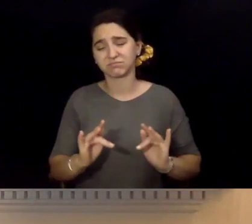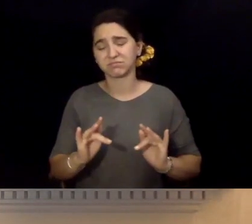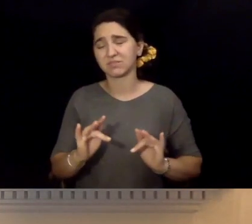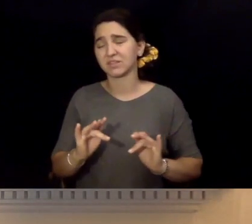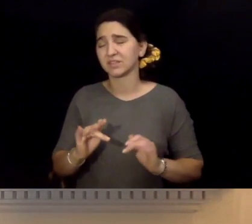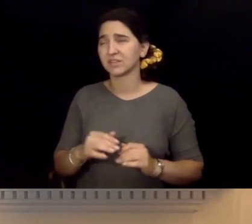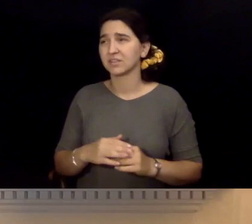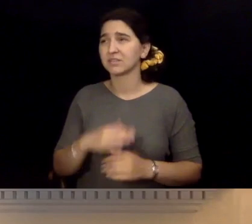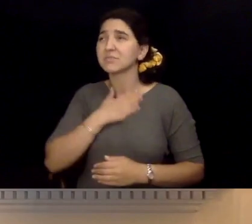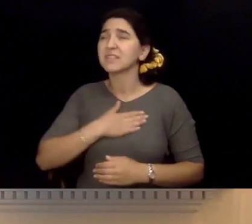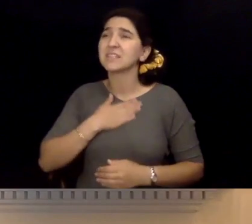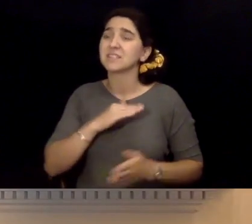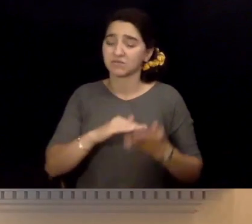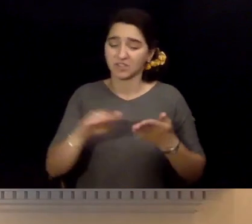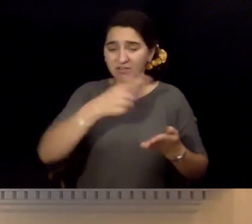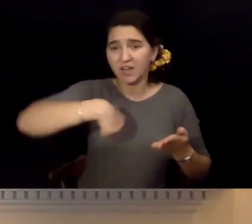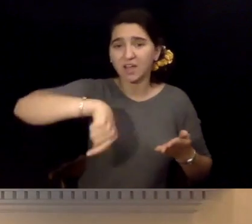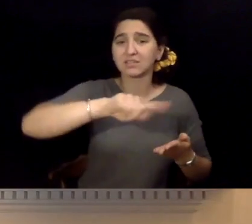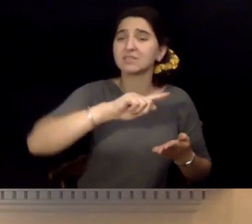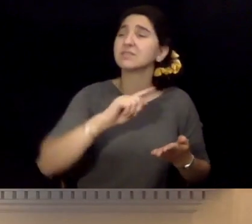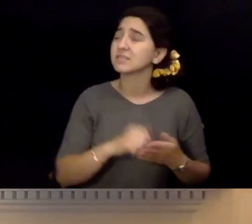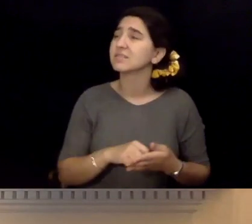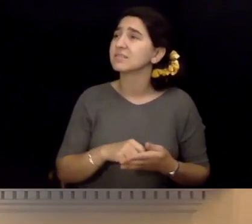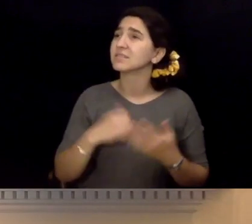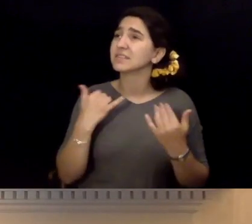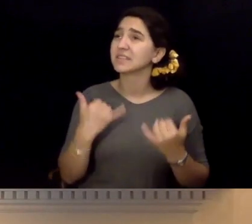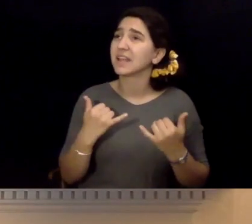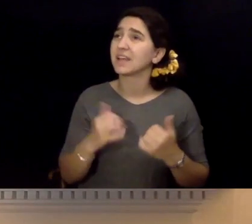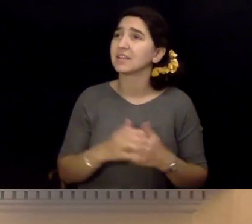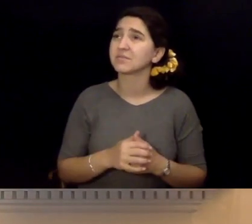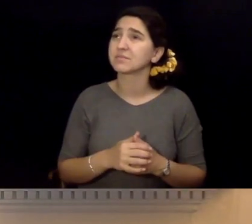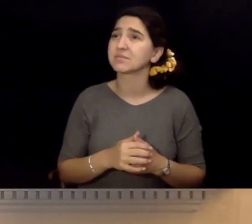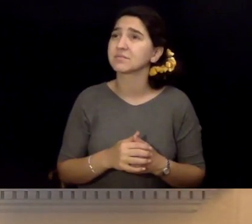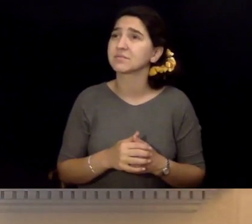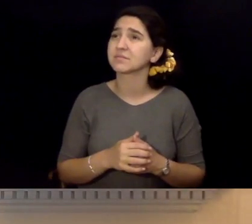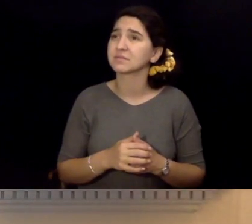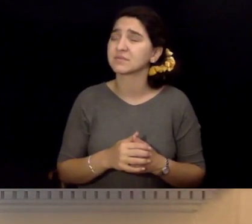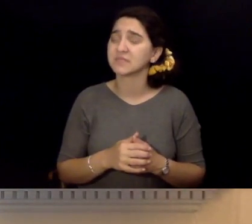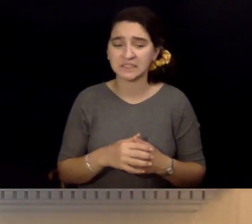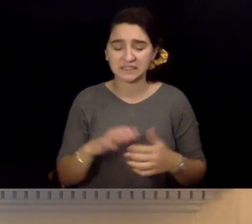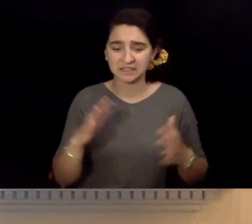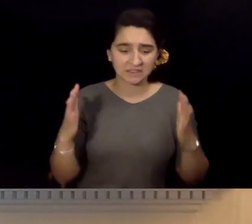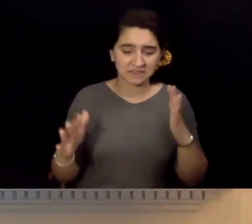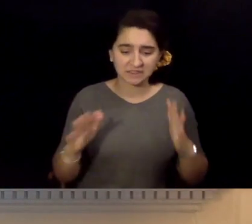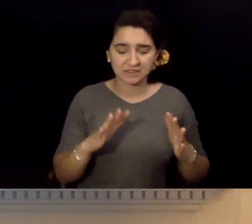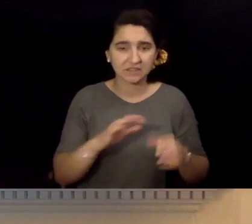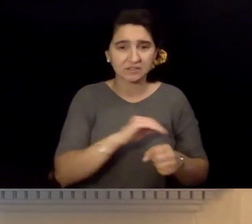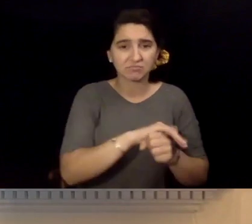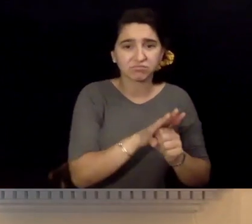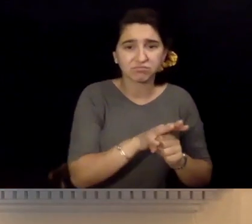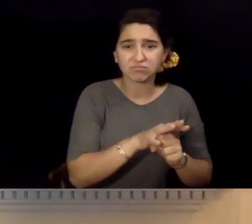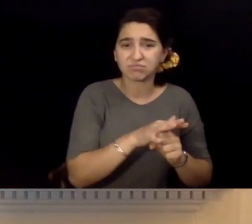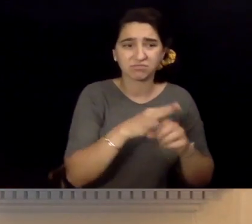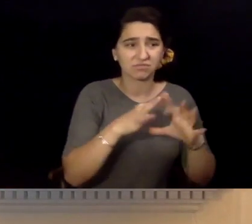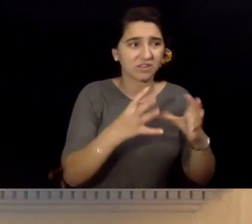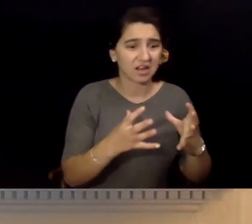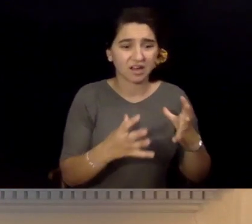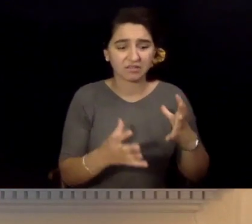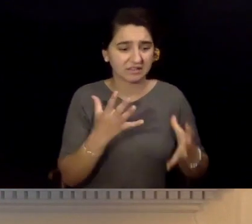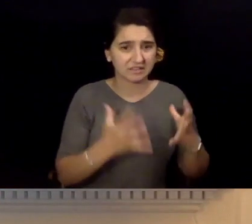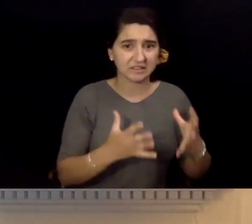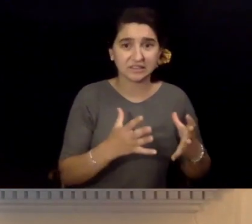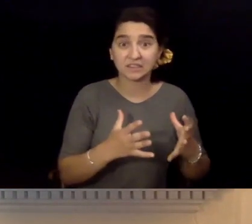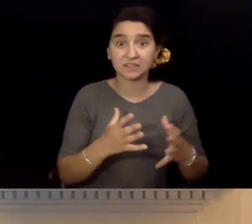us, change our hearts and minds and actions this day. As we wrestle with COVID-19 and